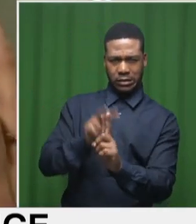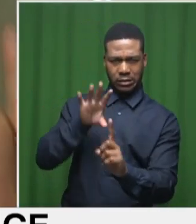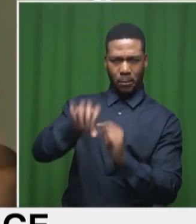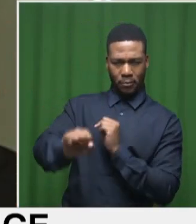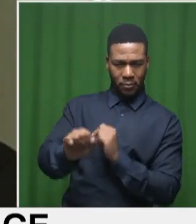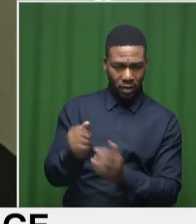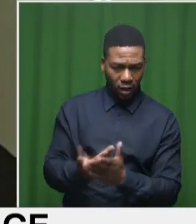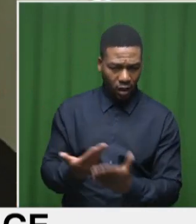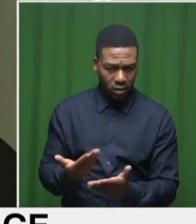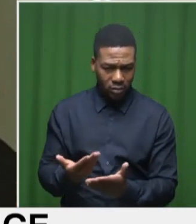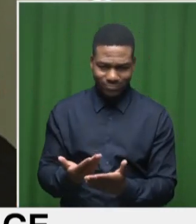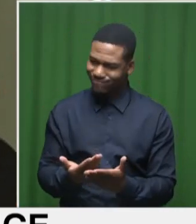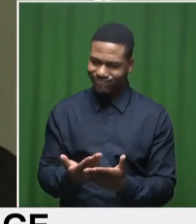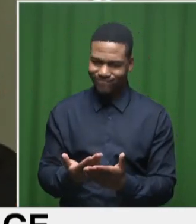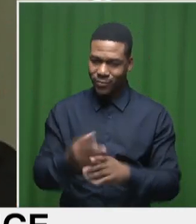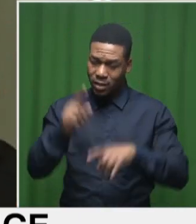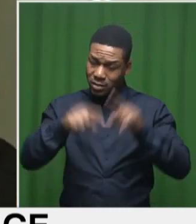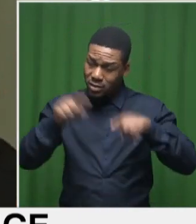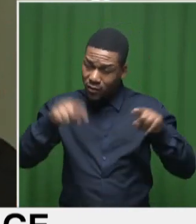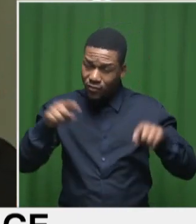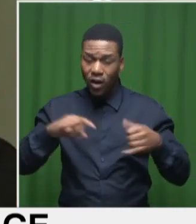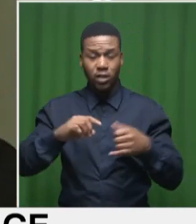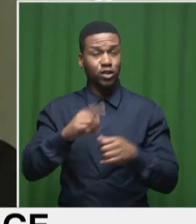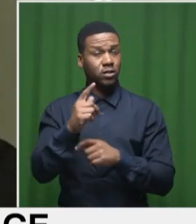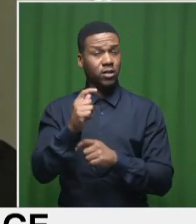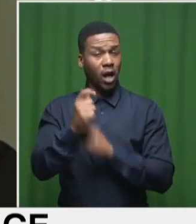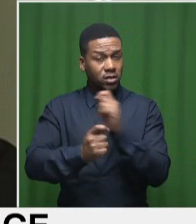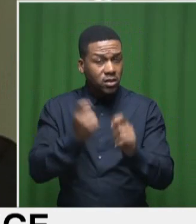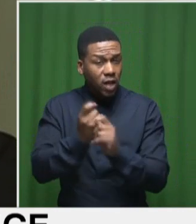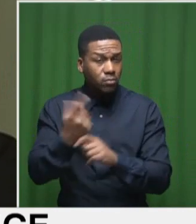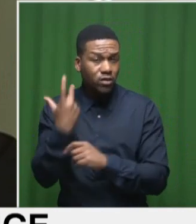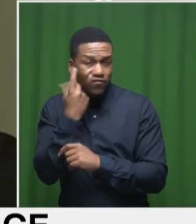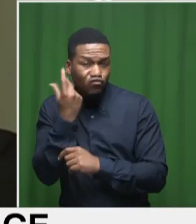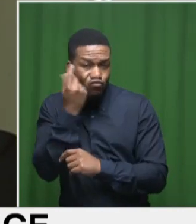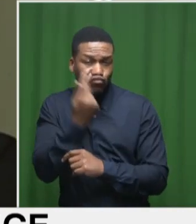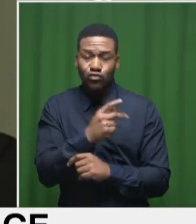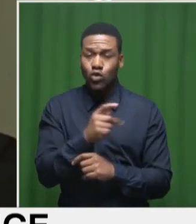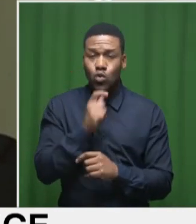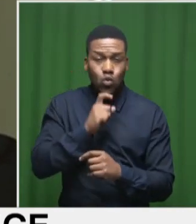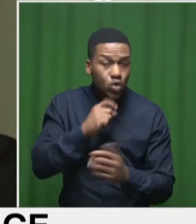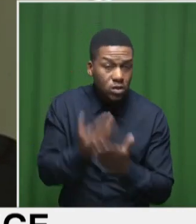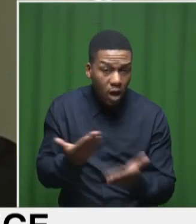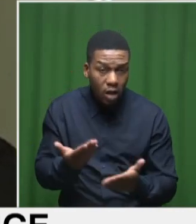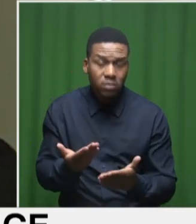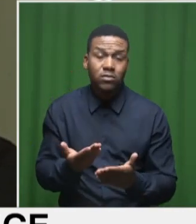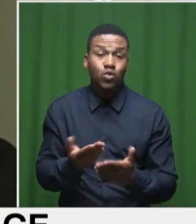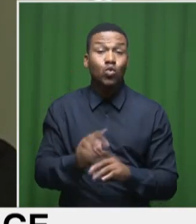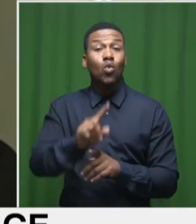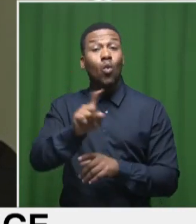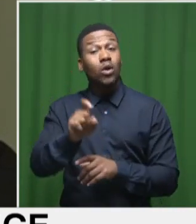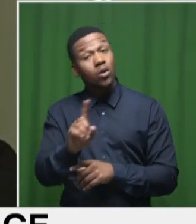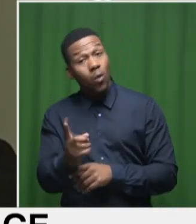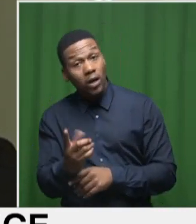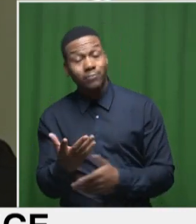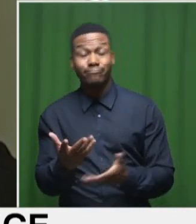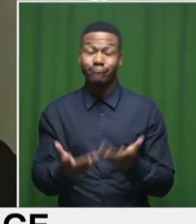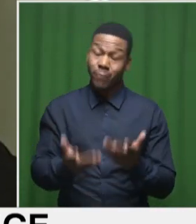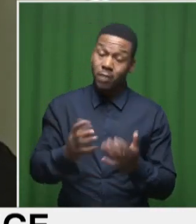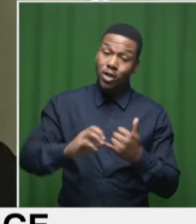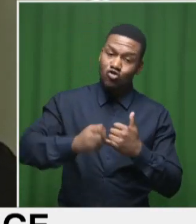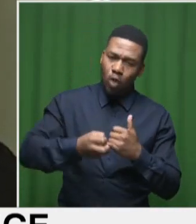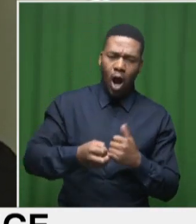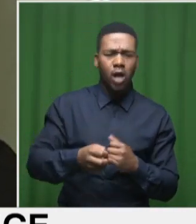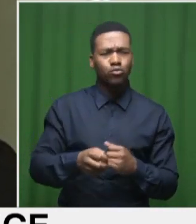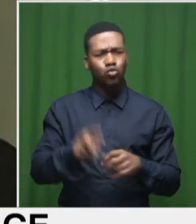fillers that we can use in the skin. So it's basically a question of trying to be objective